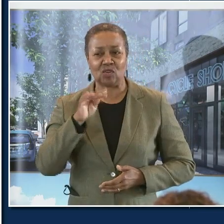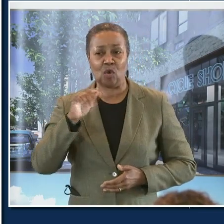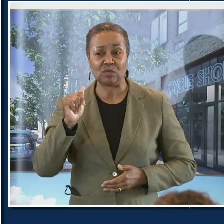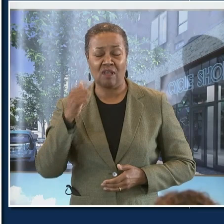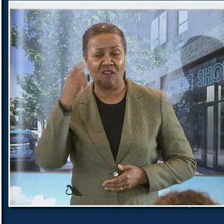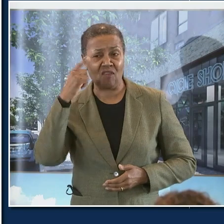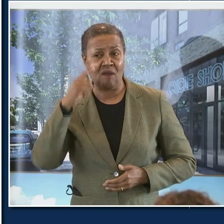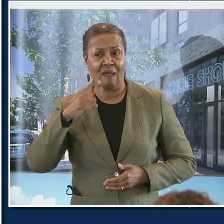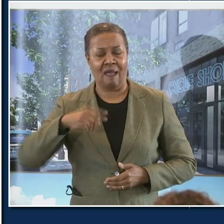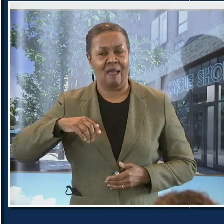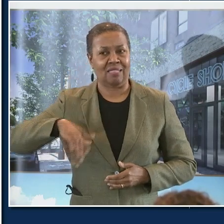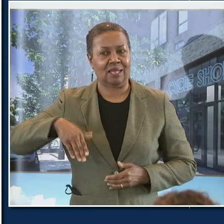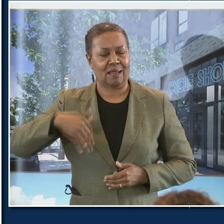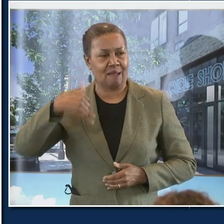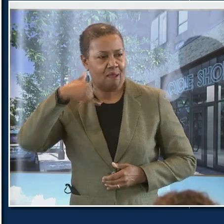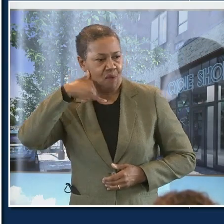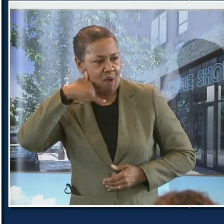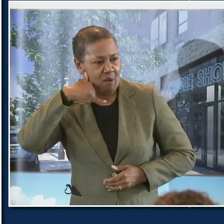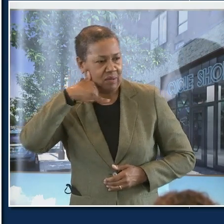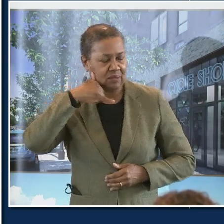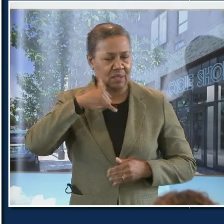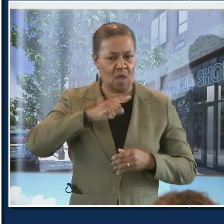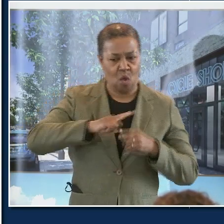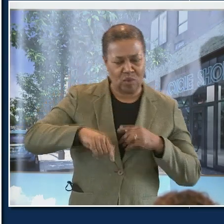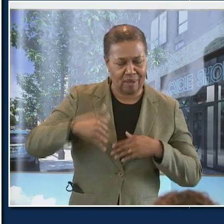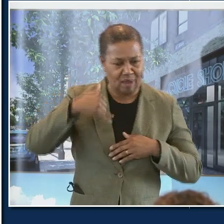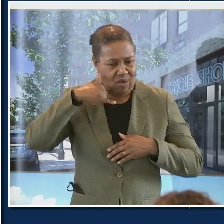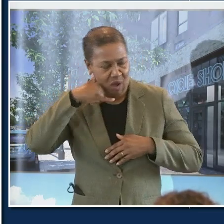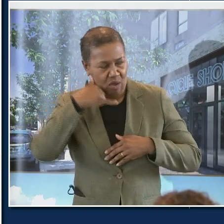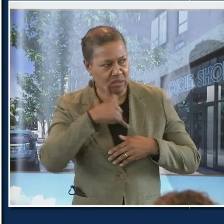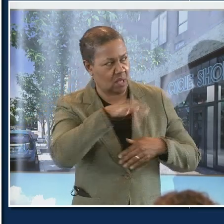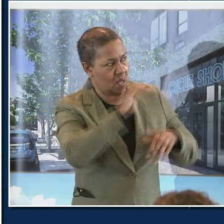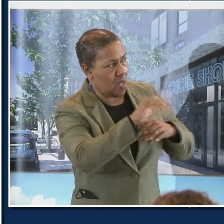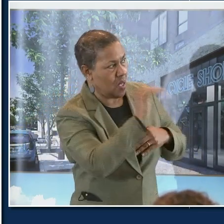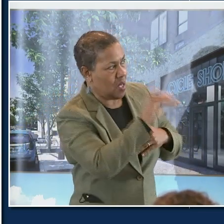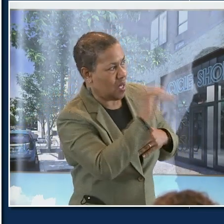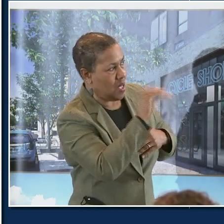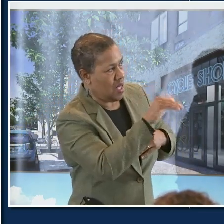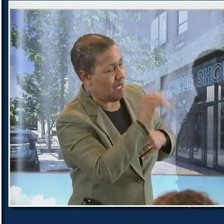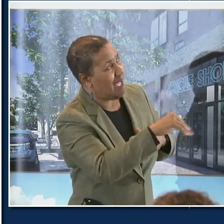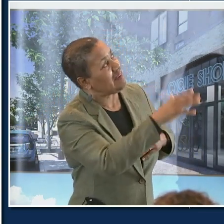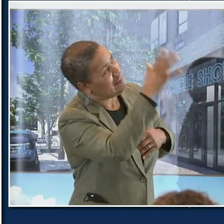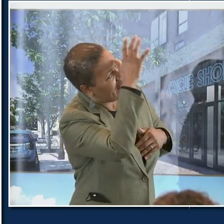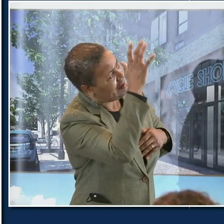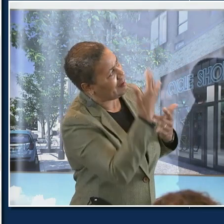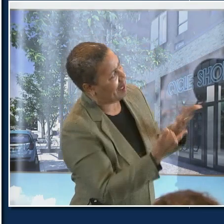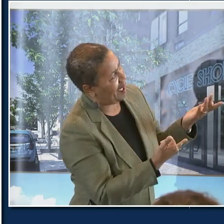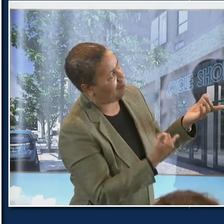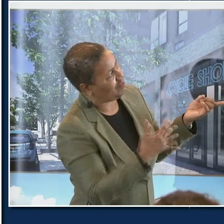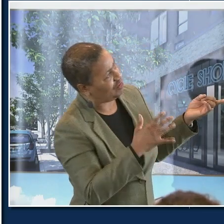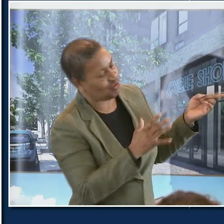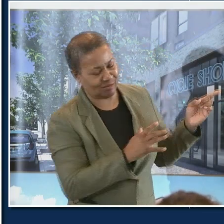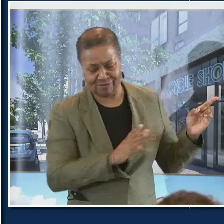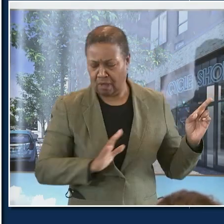for the late night calls, the weekend calls, while the boys are pulling on you saying, Daddy, Daddy, it's our turn.